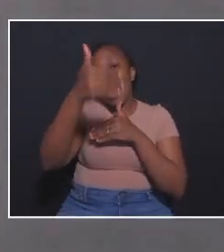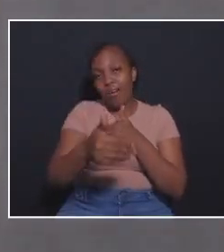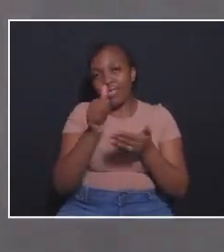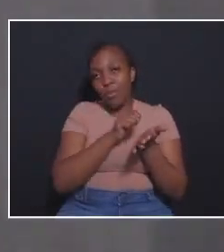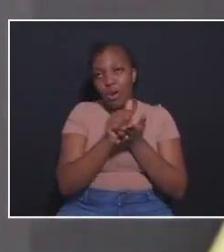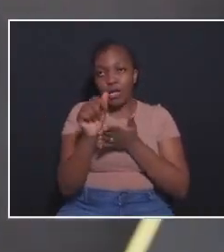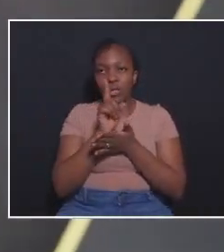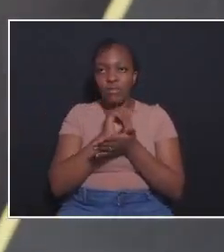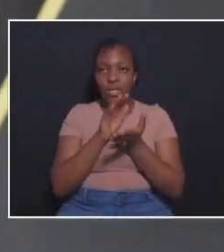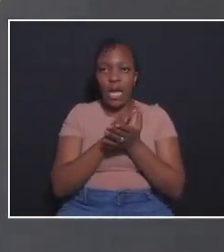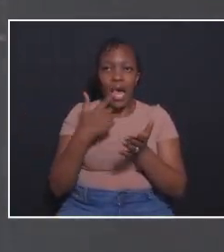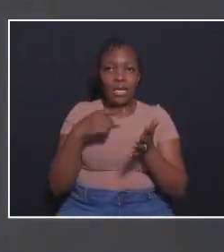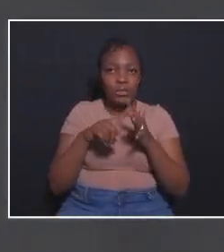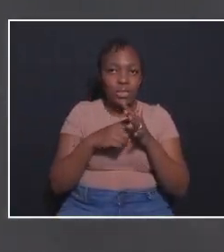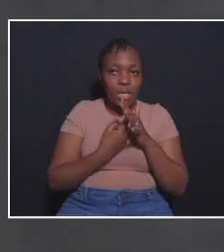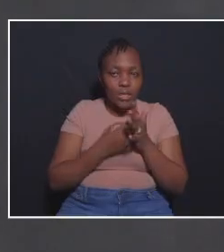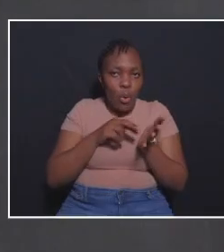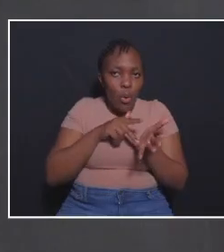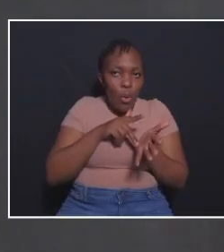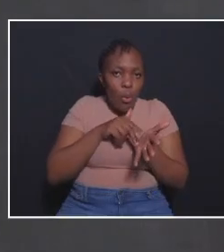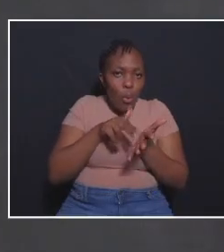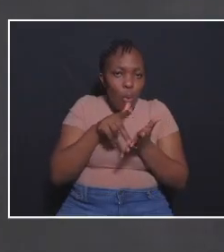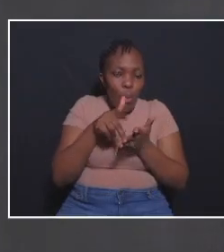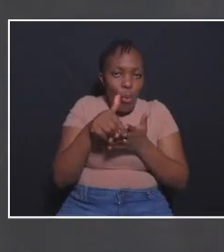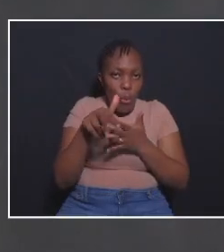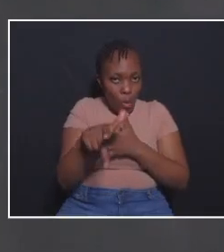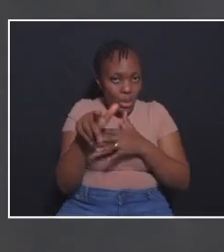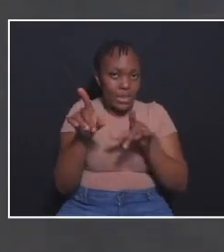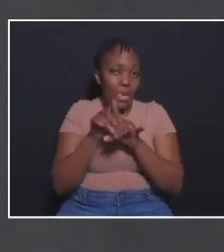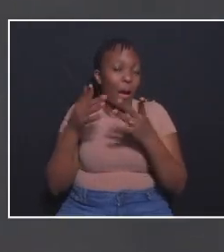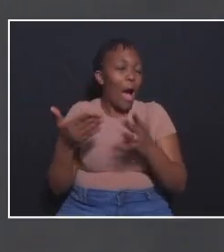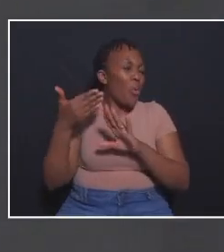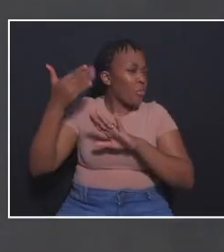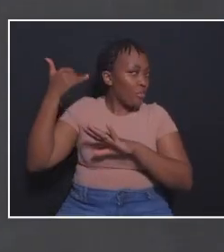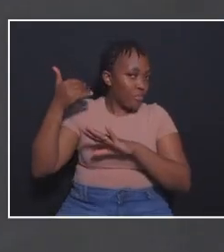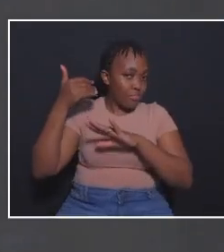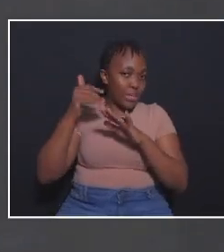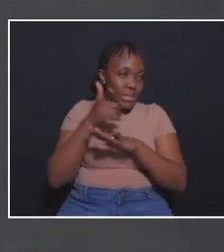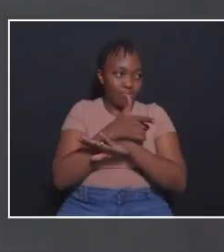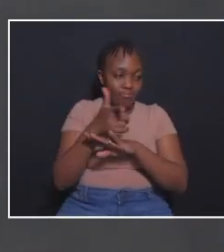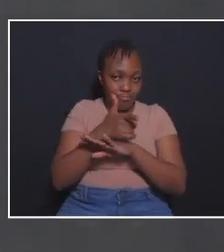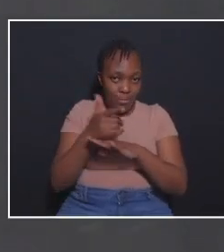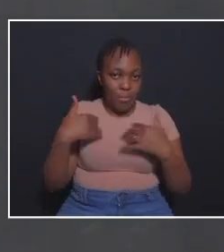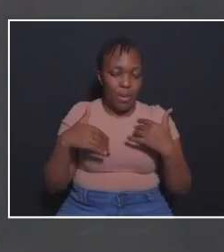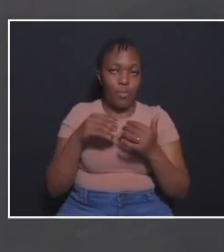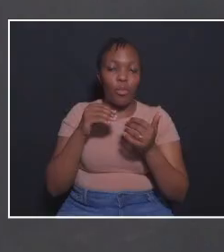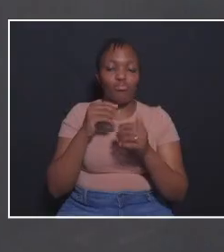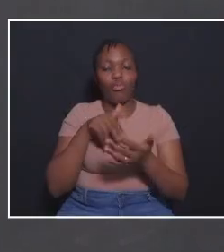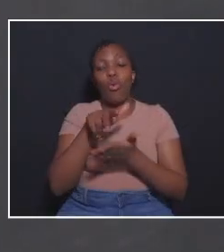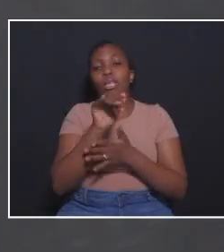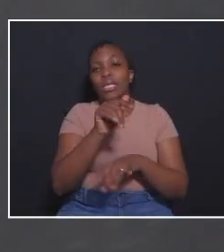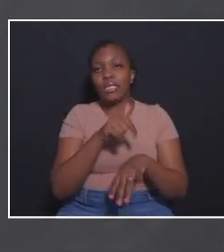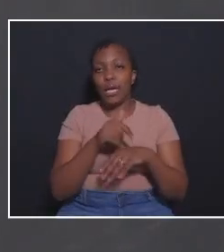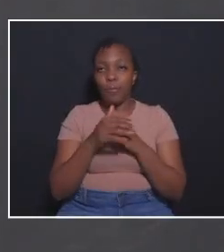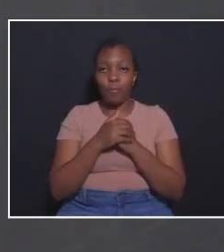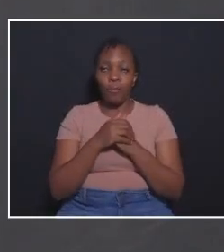We start to walk like the people or how they walked. We reenact those things and we compose. We do